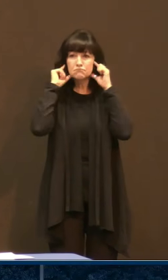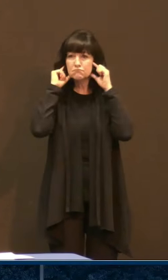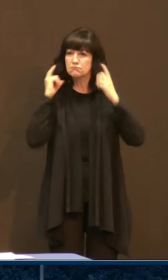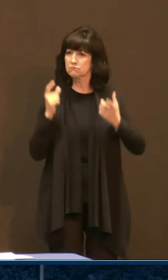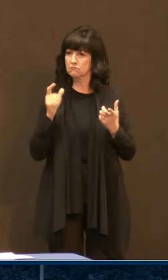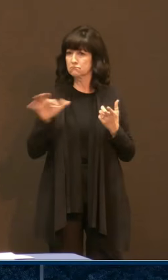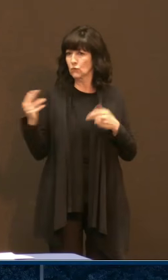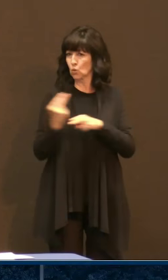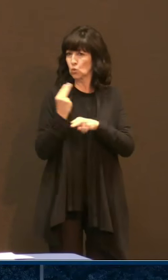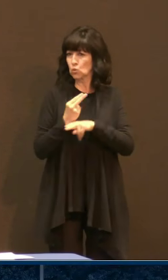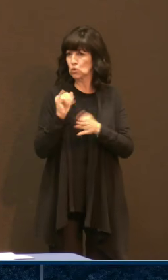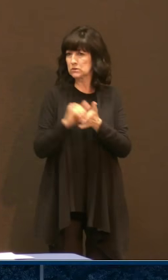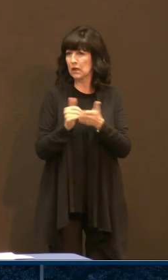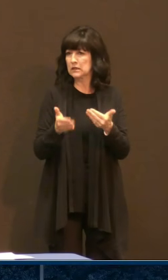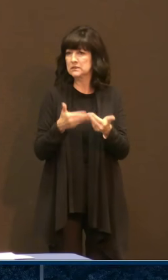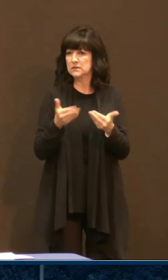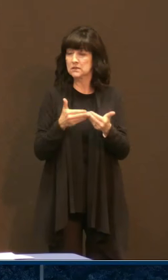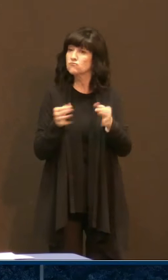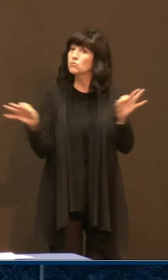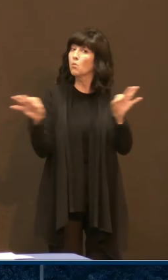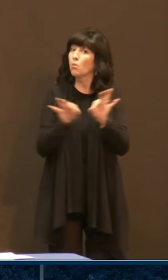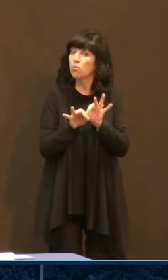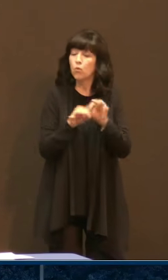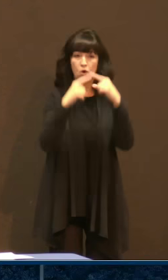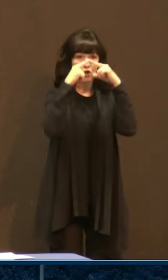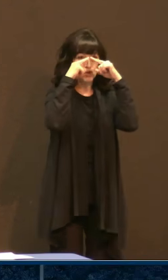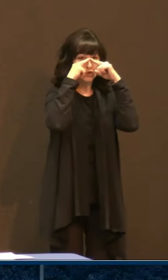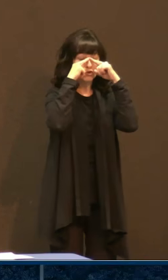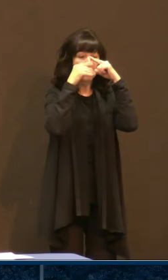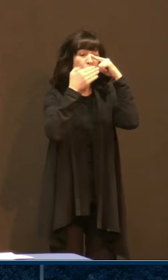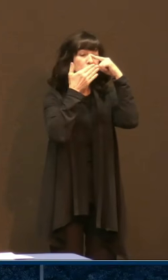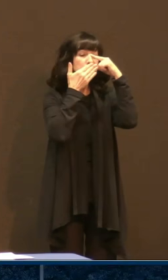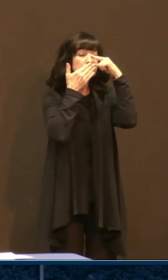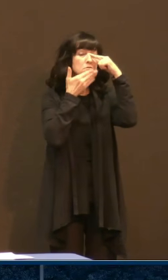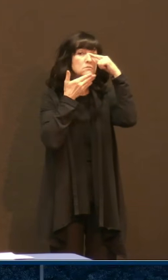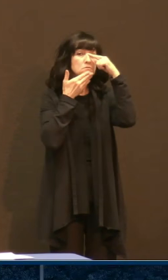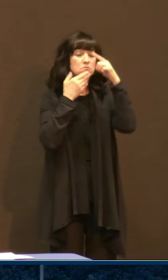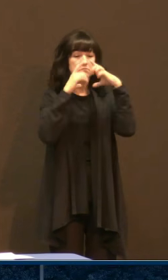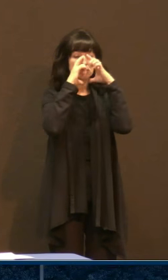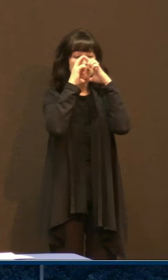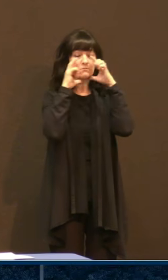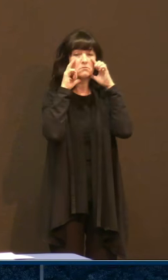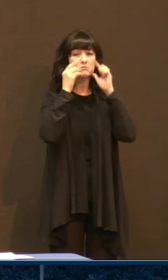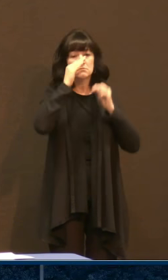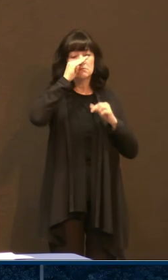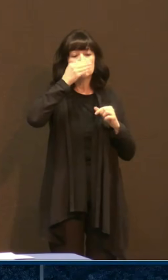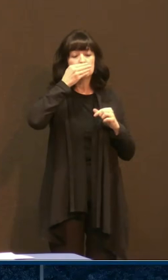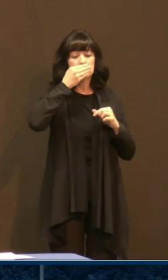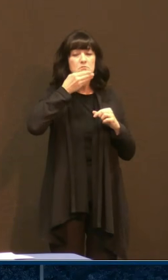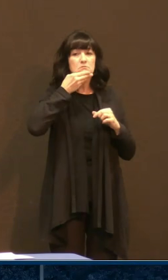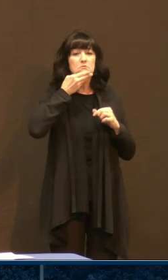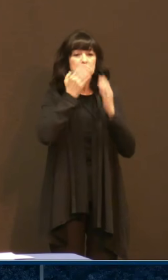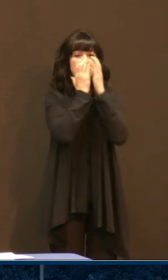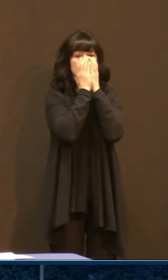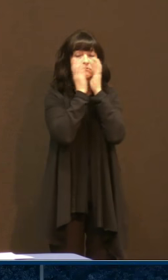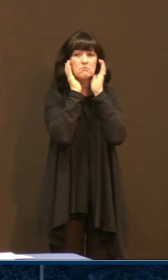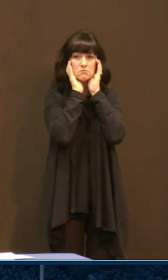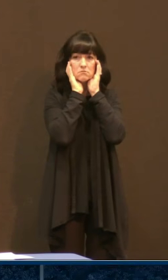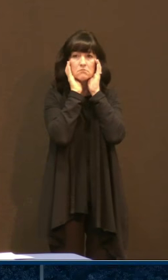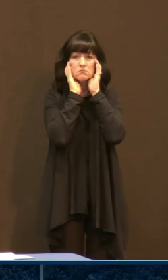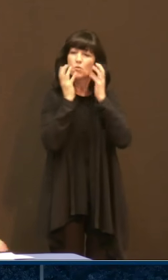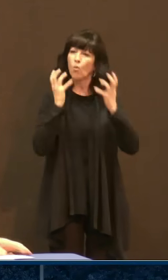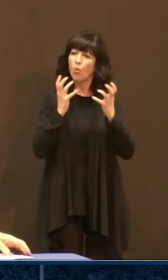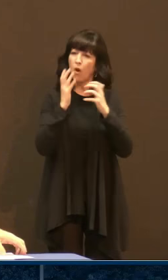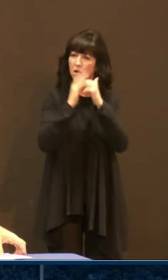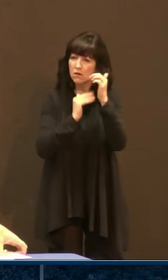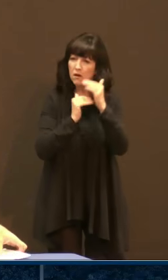and that's what's really important. It's got to go over your nose and mouth. You really want it to be comfortable. You want it to be something that you can breathe in